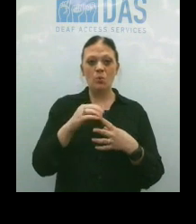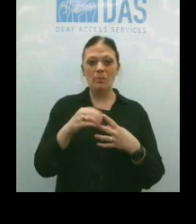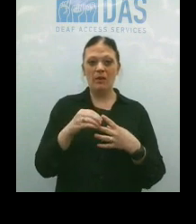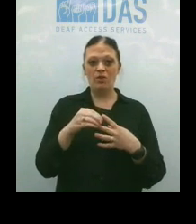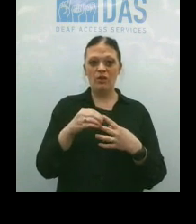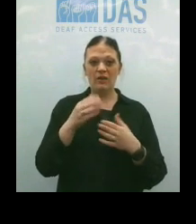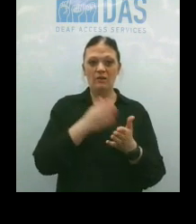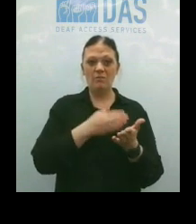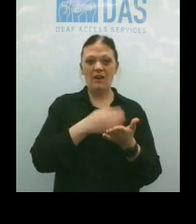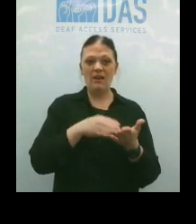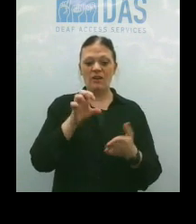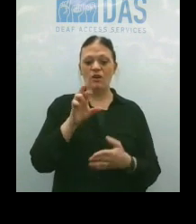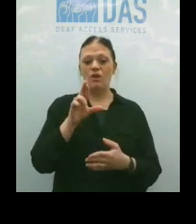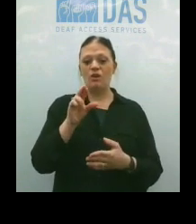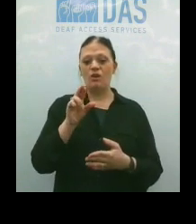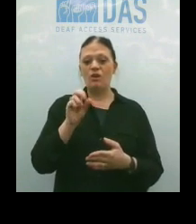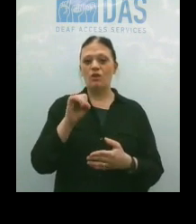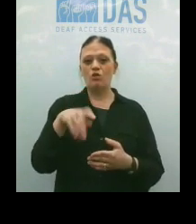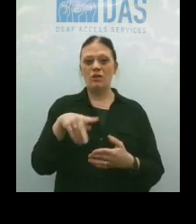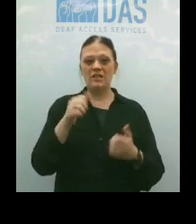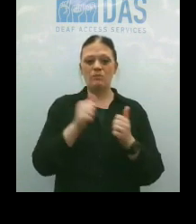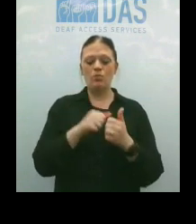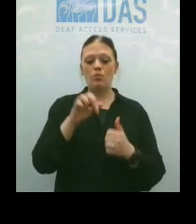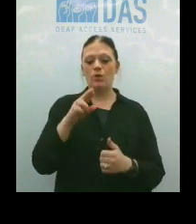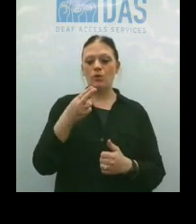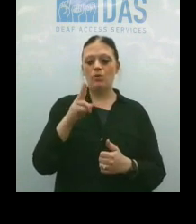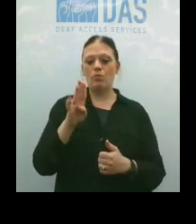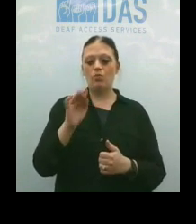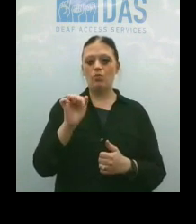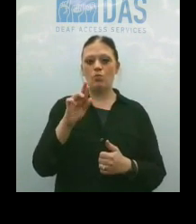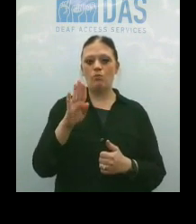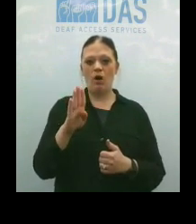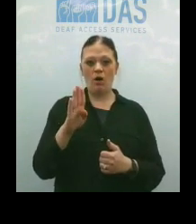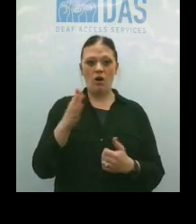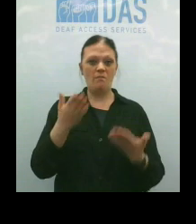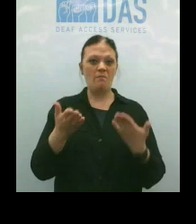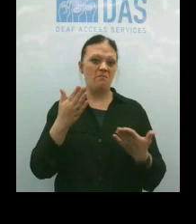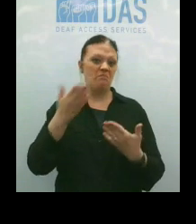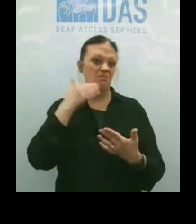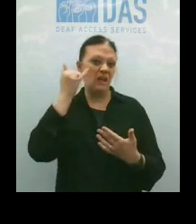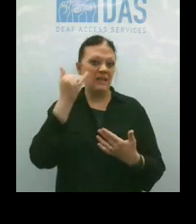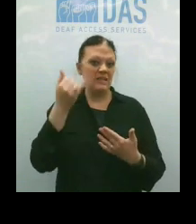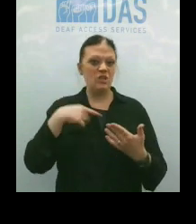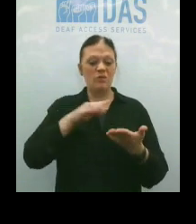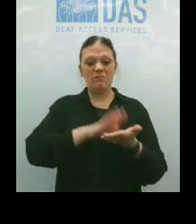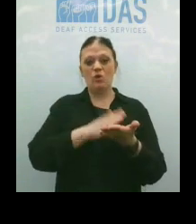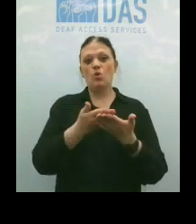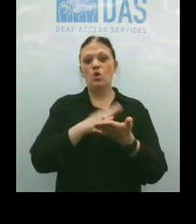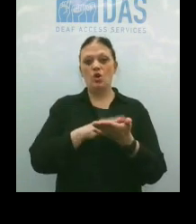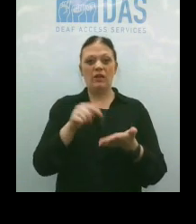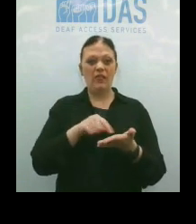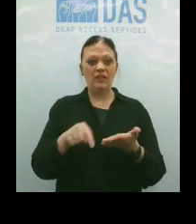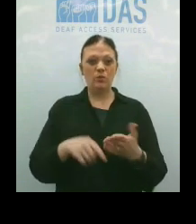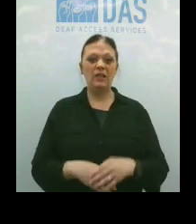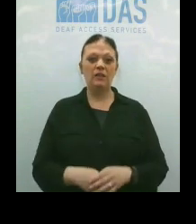also crisp with rhubarb. So those are some ideas that we've been cooking on this